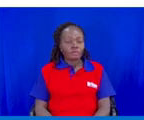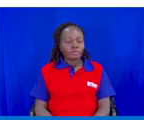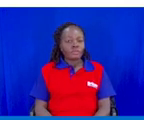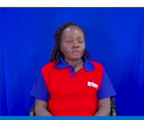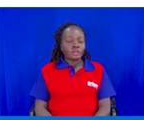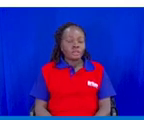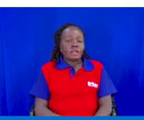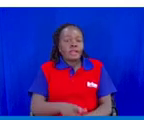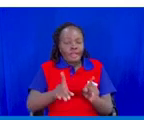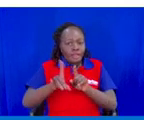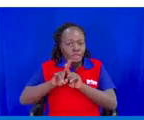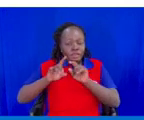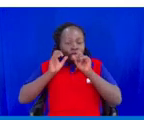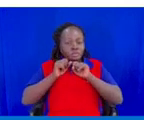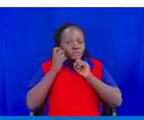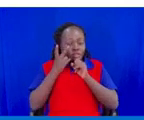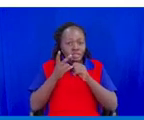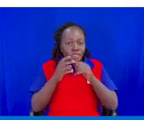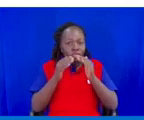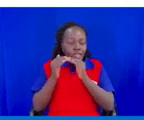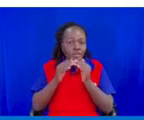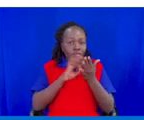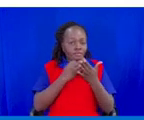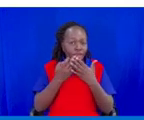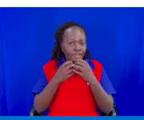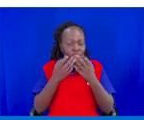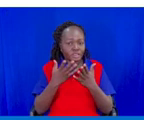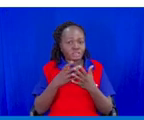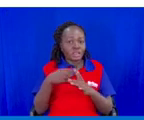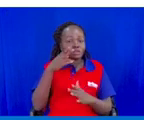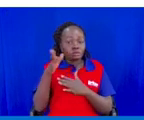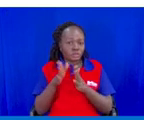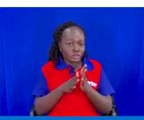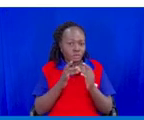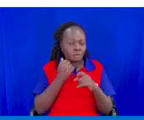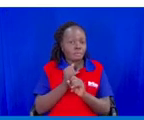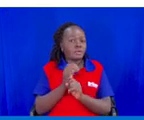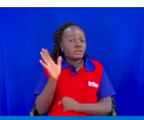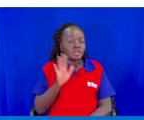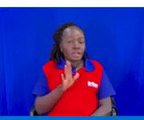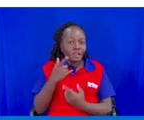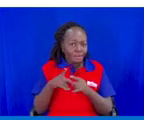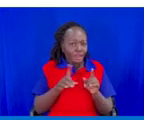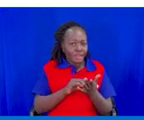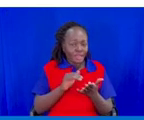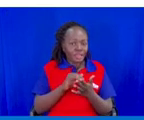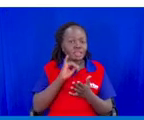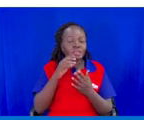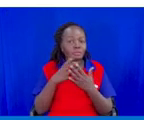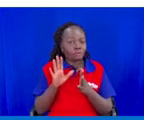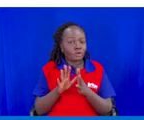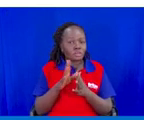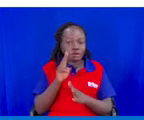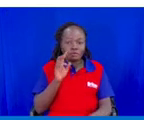equity fund presents the highest opportunity to make returns, but again, it's the most volatile.